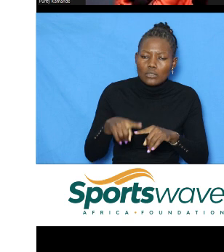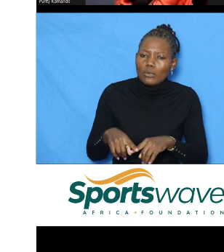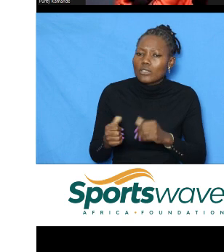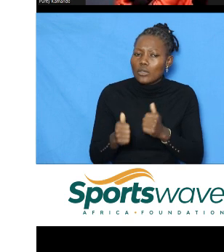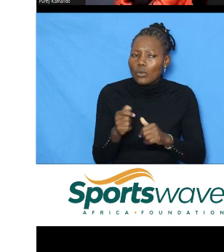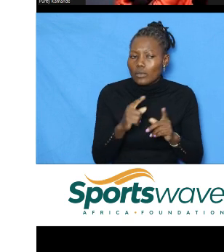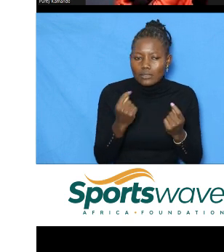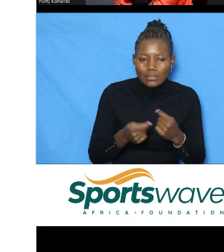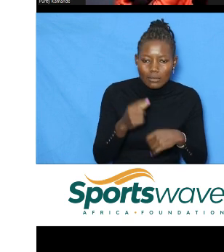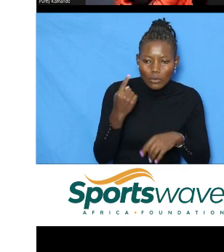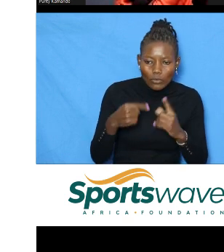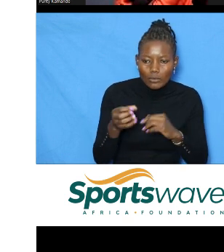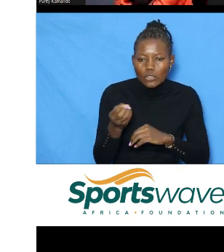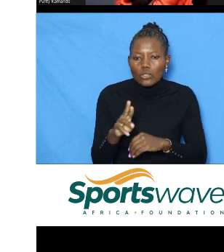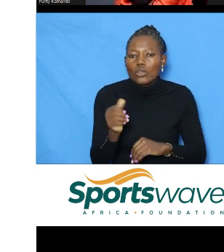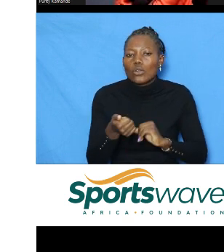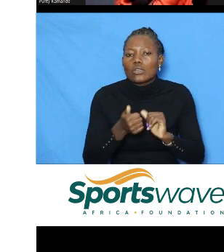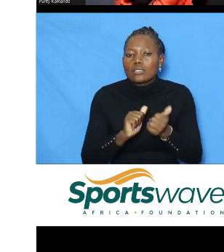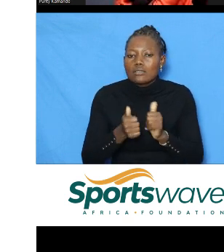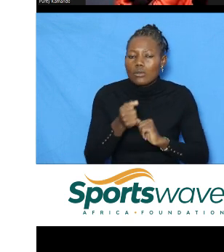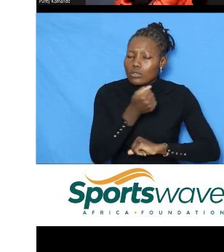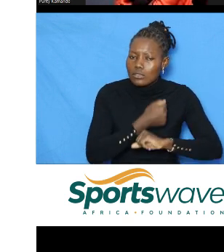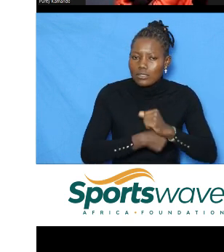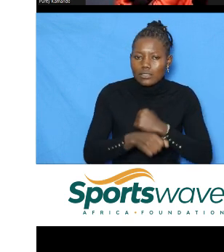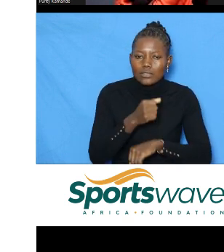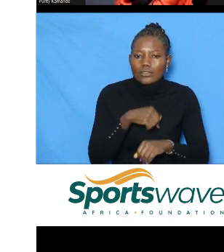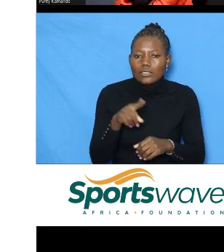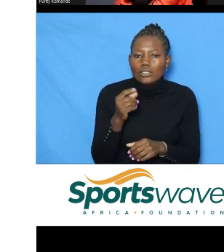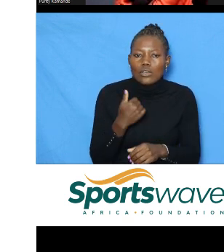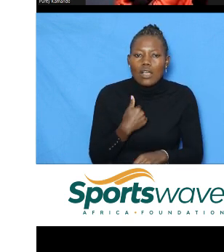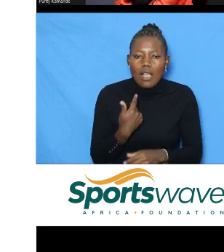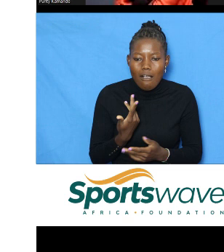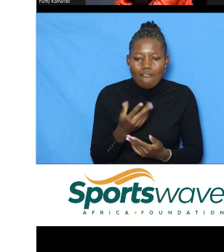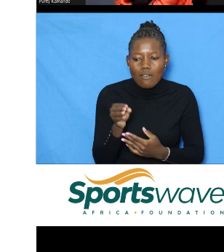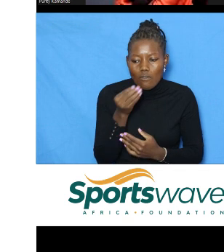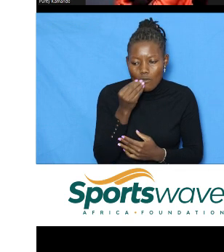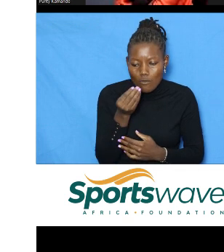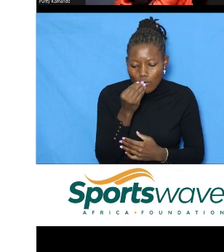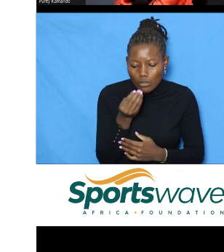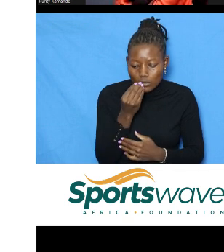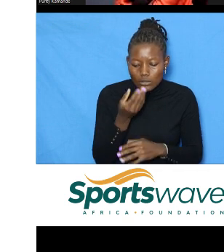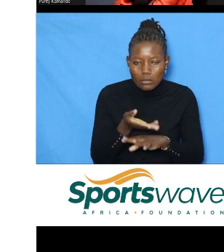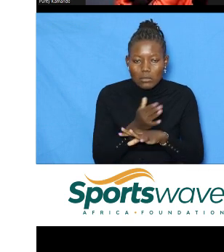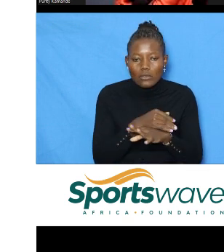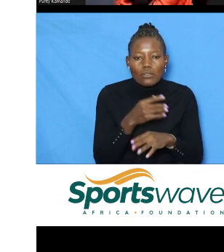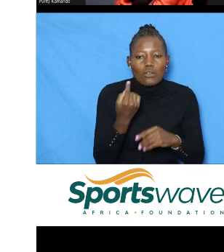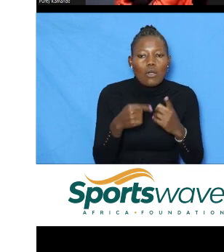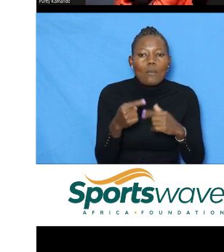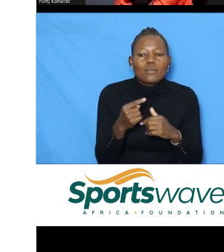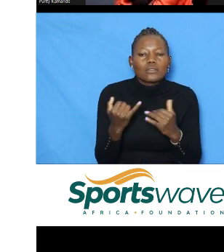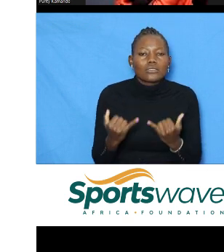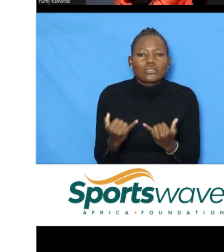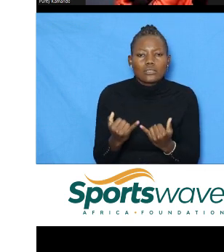you're dealing with, or what type of sport or what type of activity you're dealing with, this is a meal that is consumed before the game.